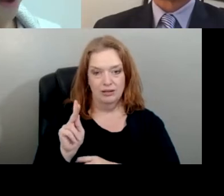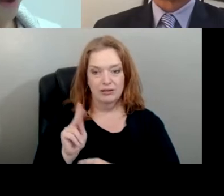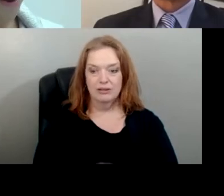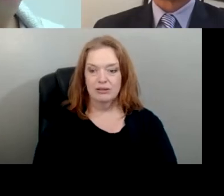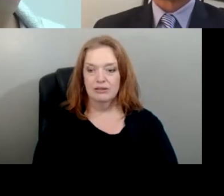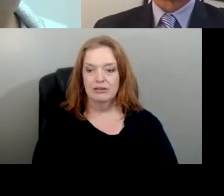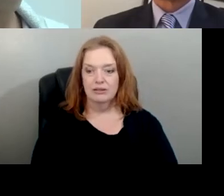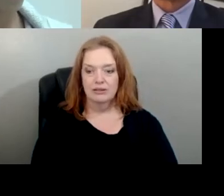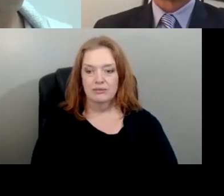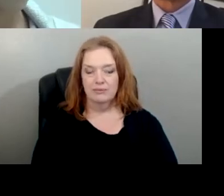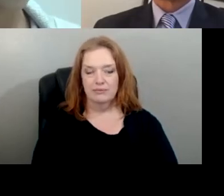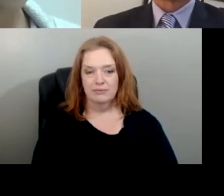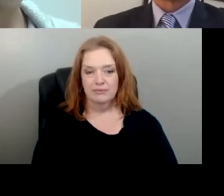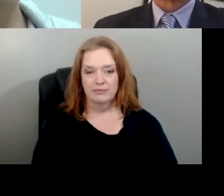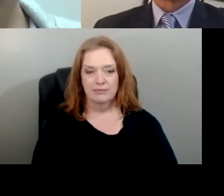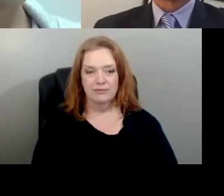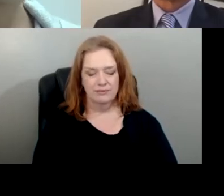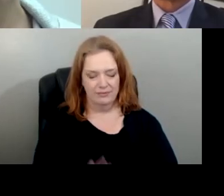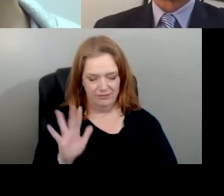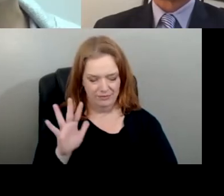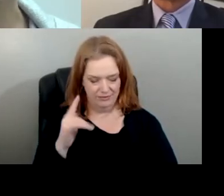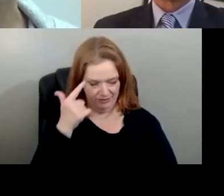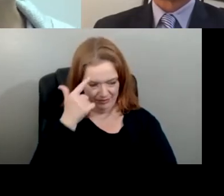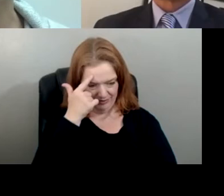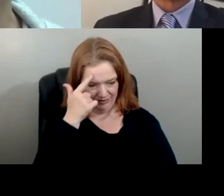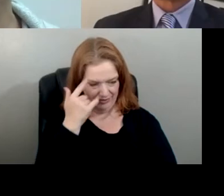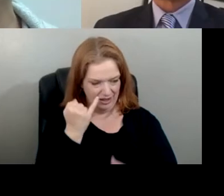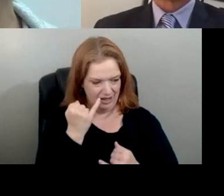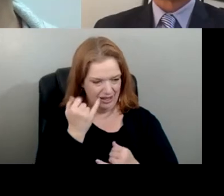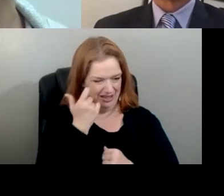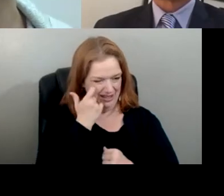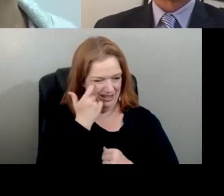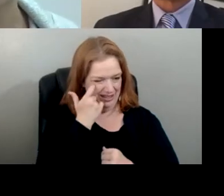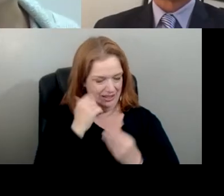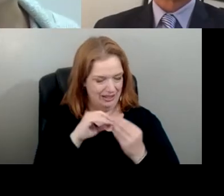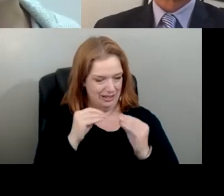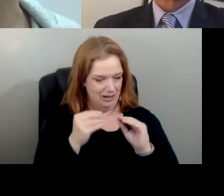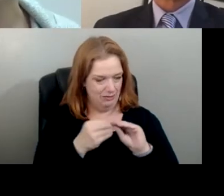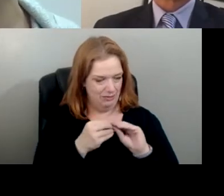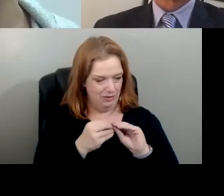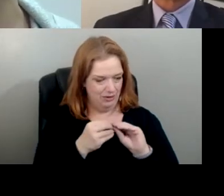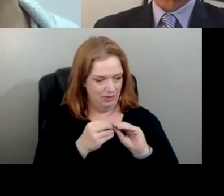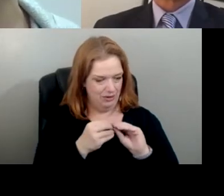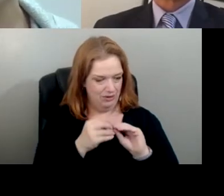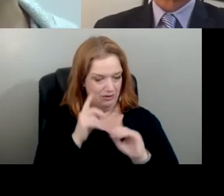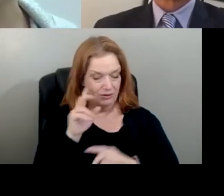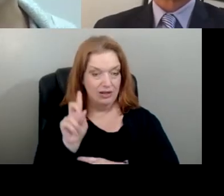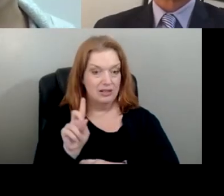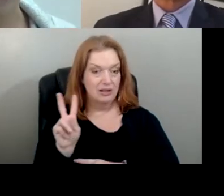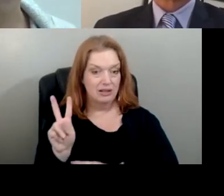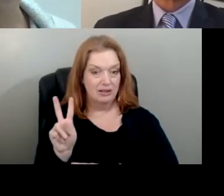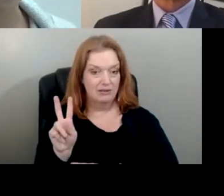We have, so I think our last number is, even for domestic violence, that cases that we were not able